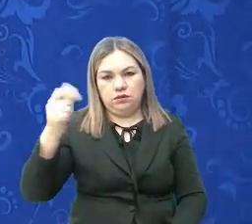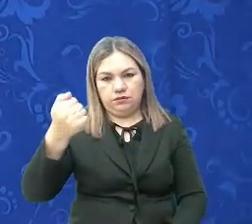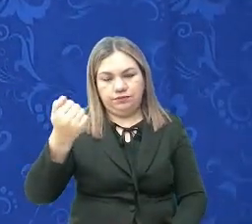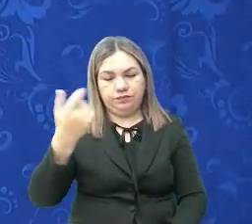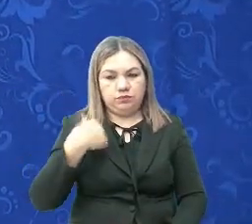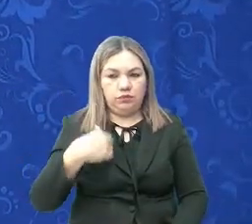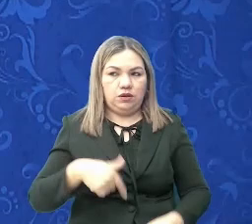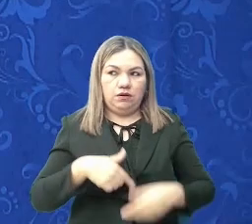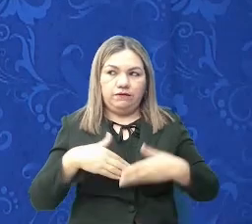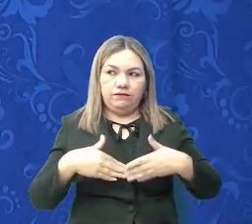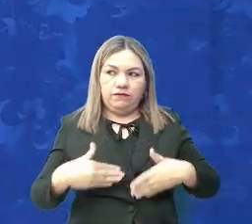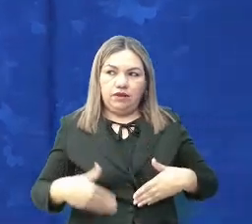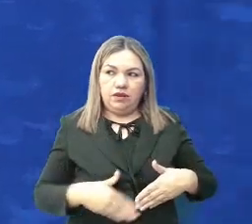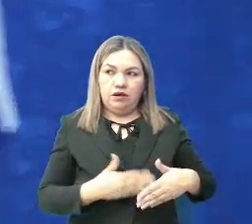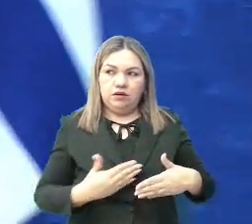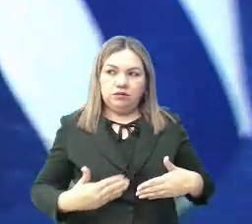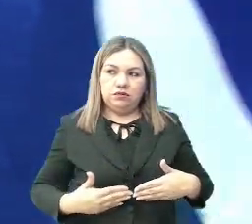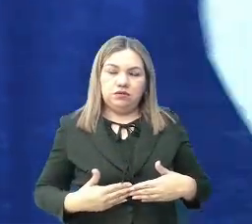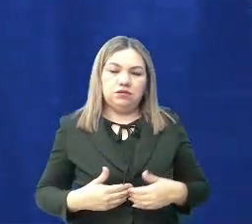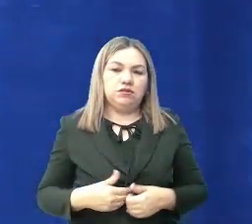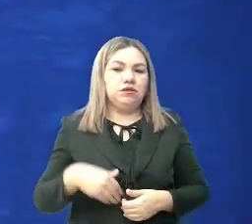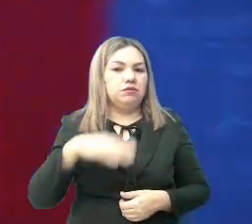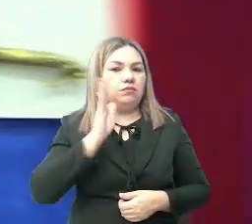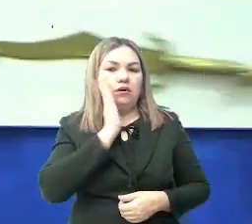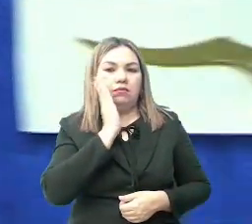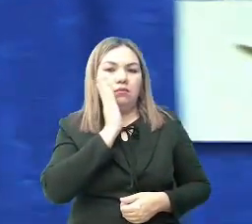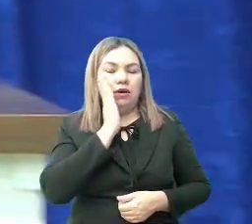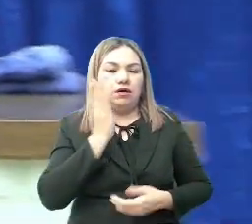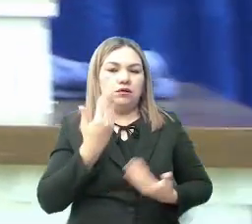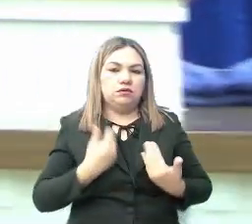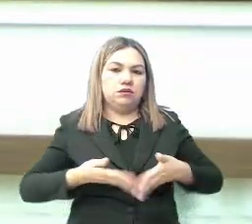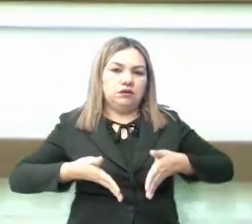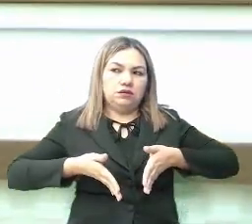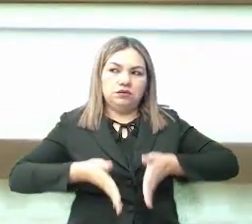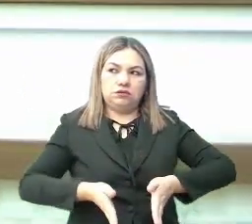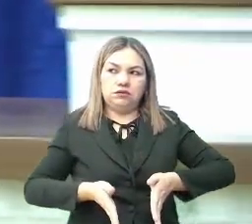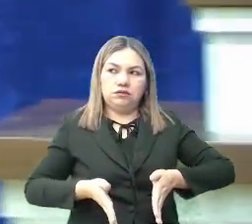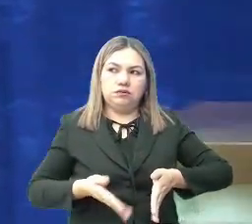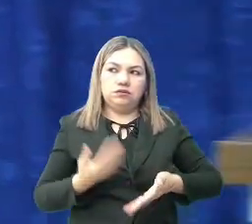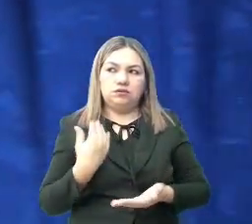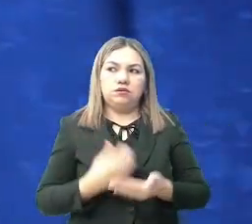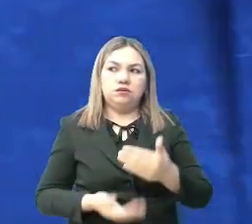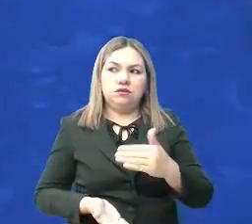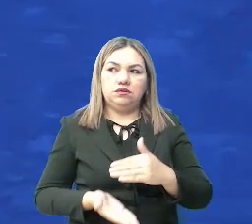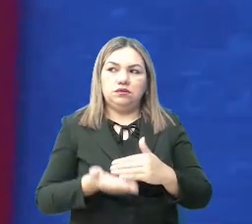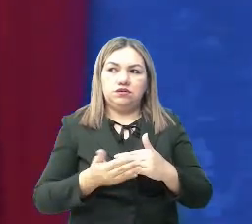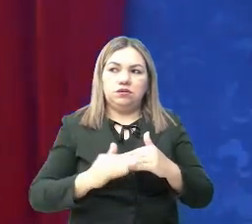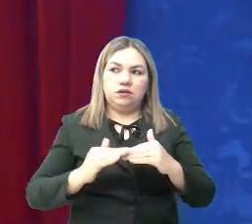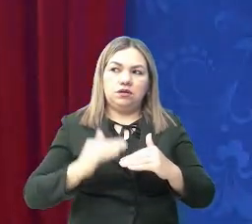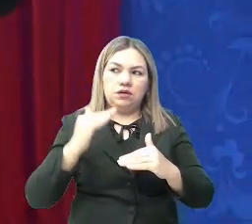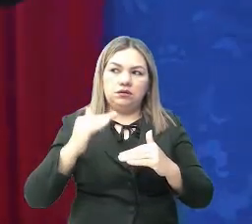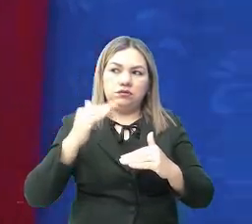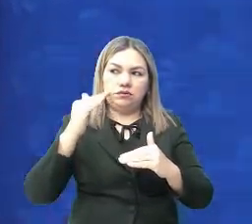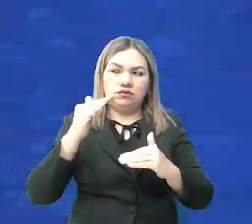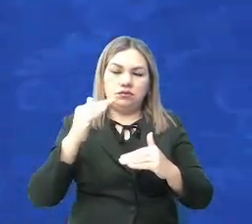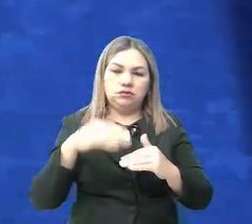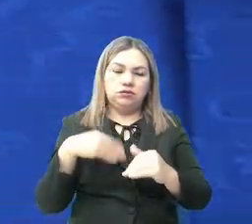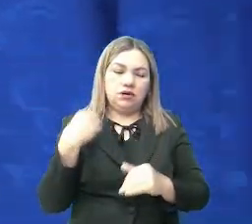I was deposited in the womb of my mother. I was born. I got raised